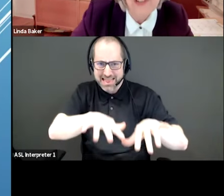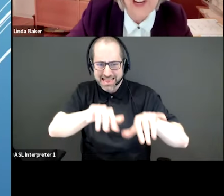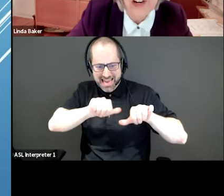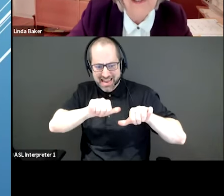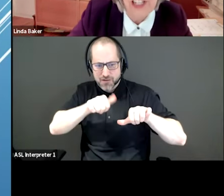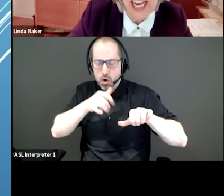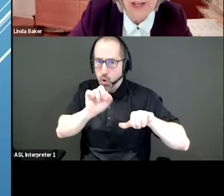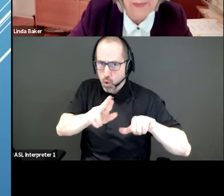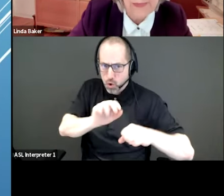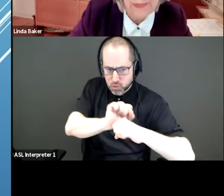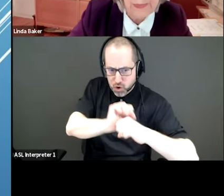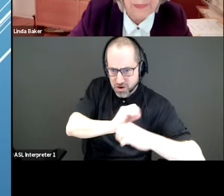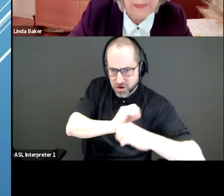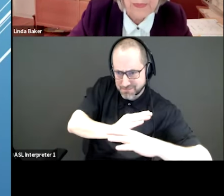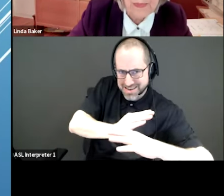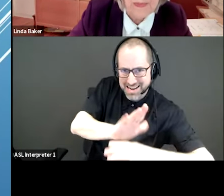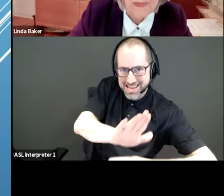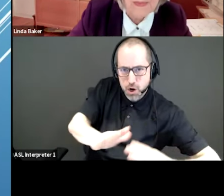from severe flooding.